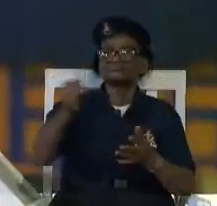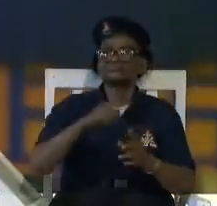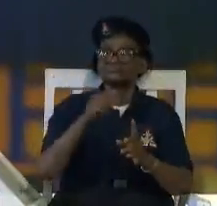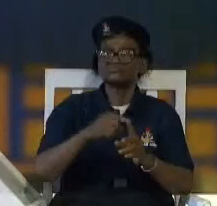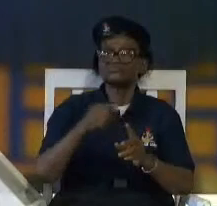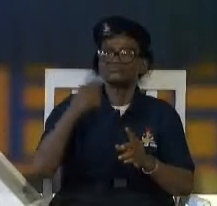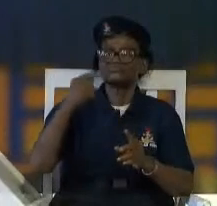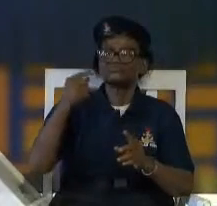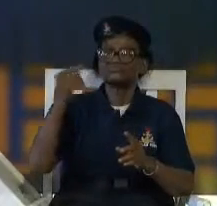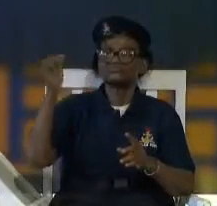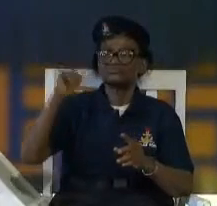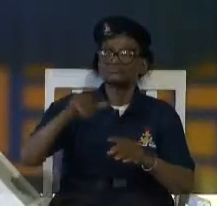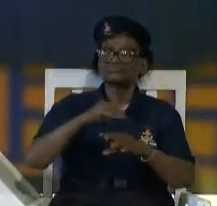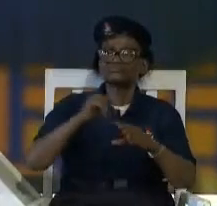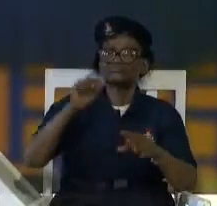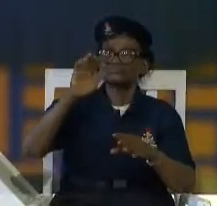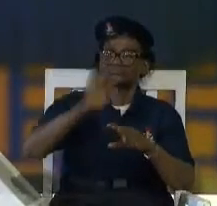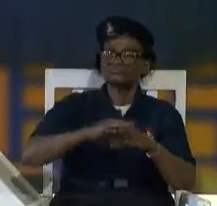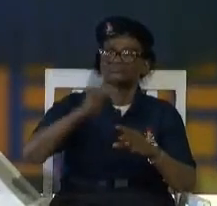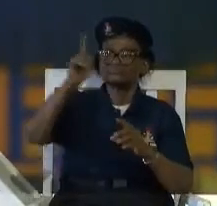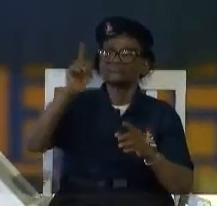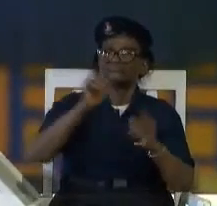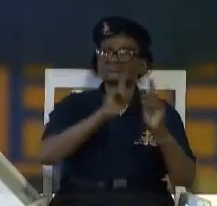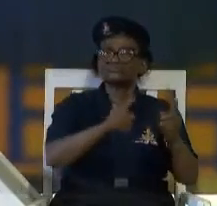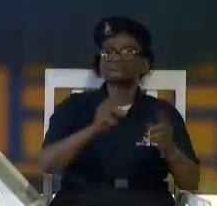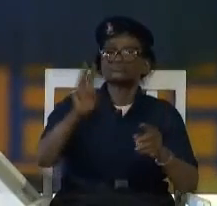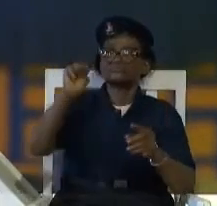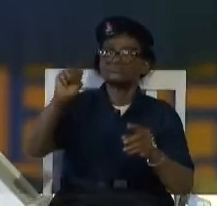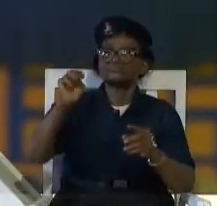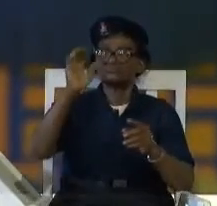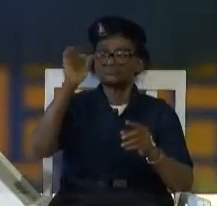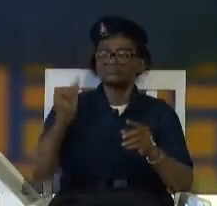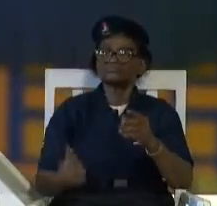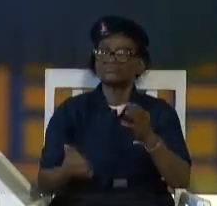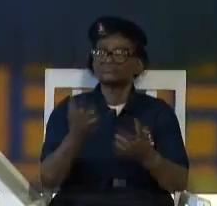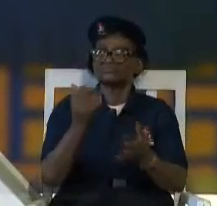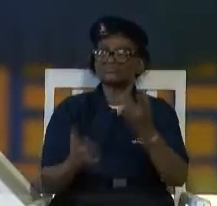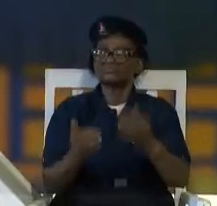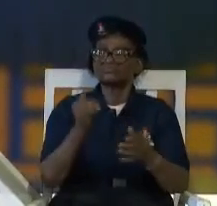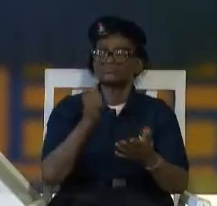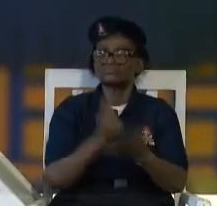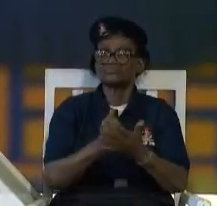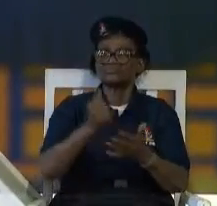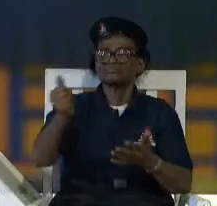When they call on you, Father, answer them by fire.